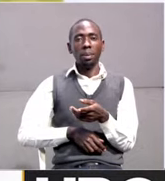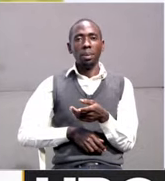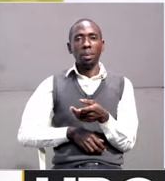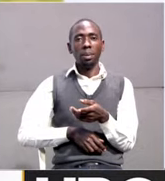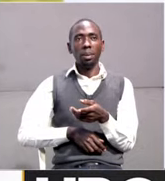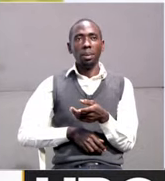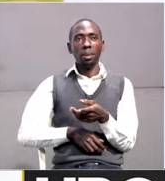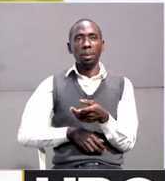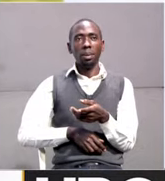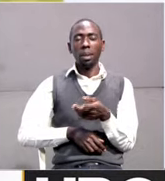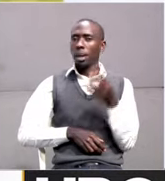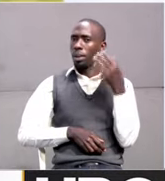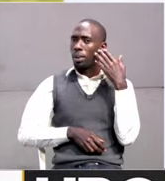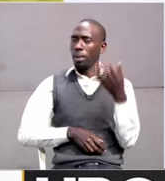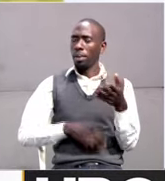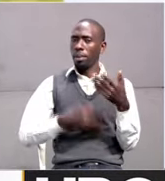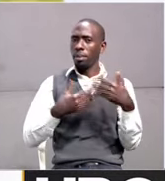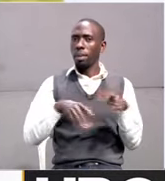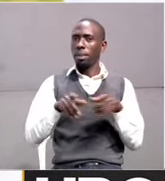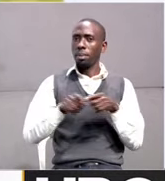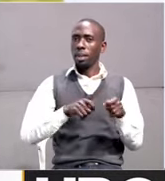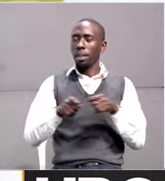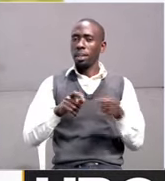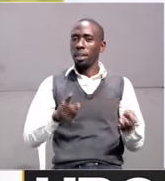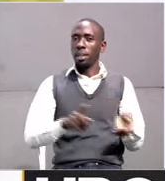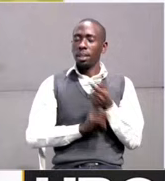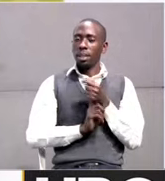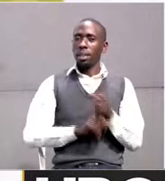I don't know whether you have money to get Narwanga.